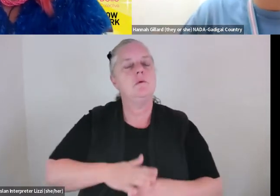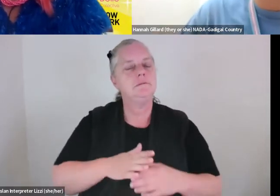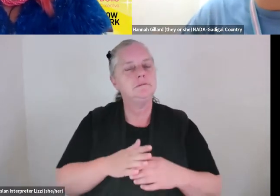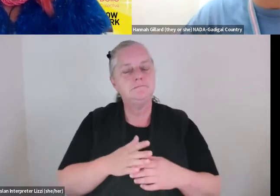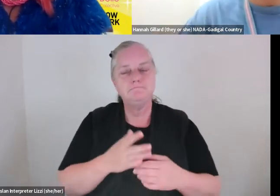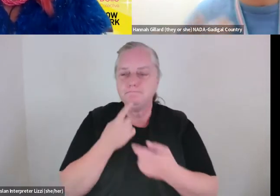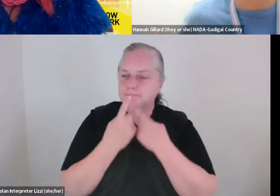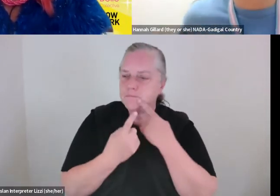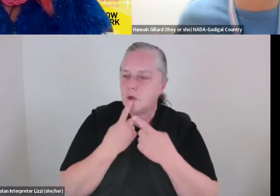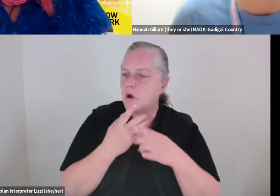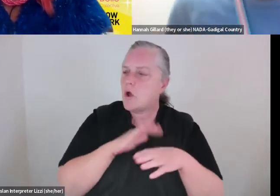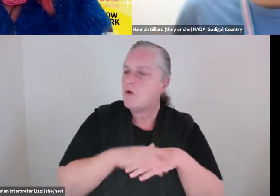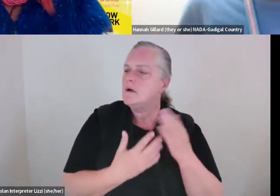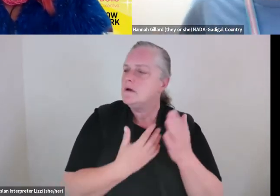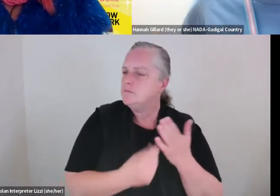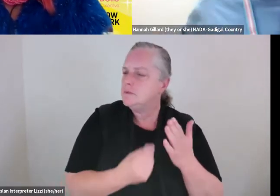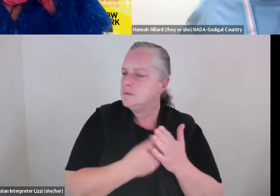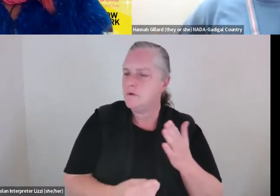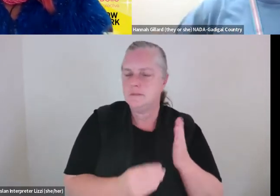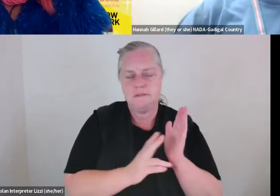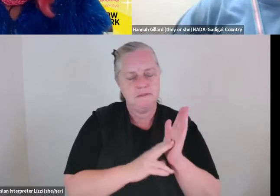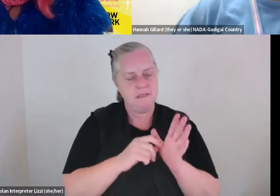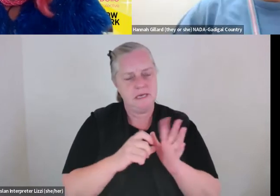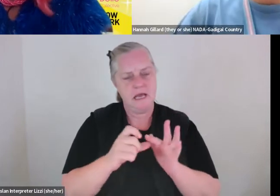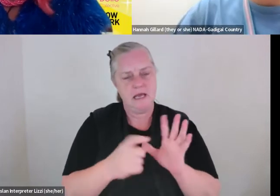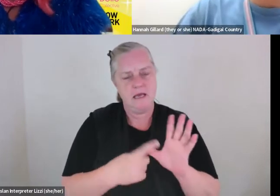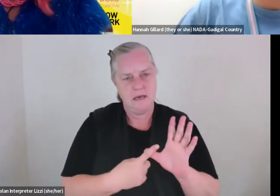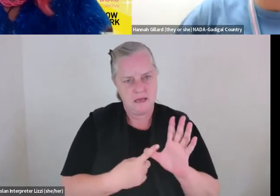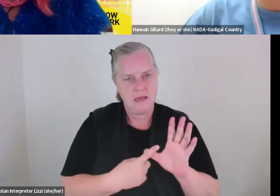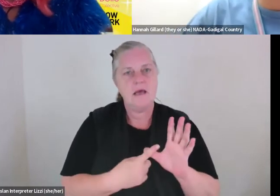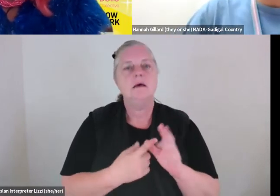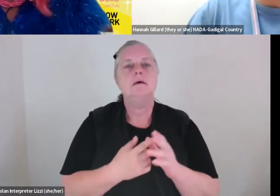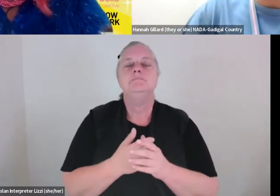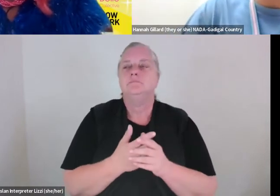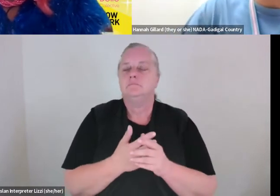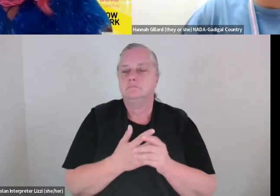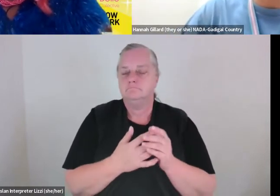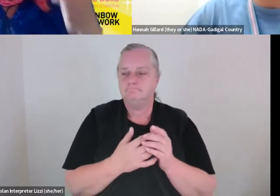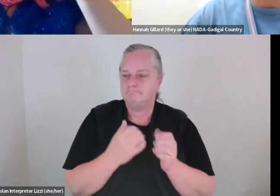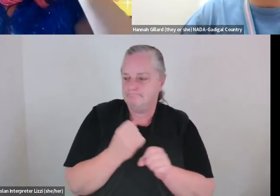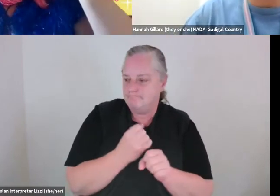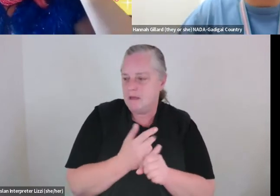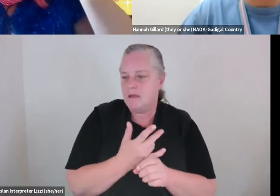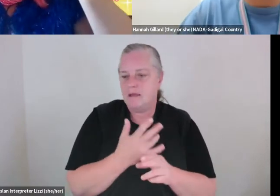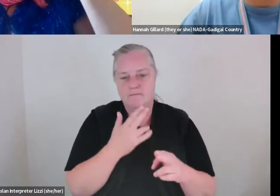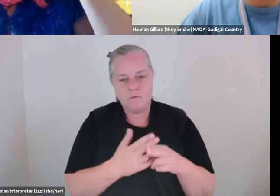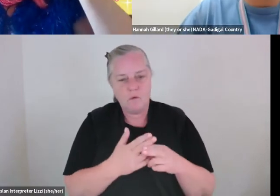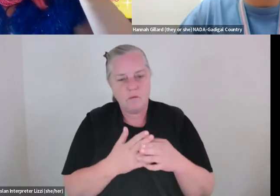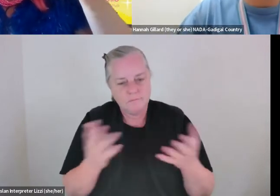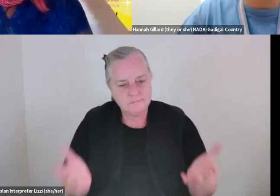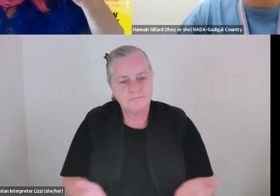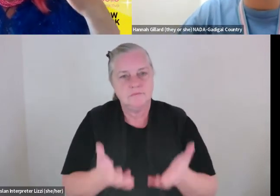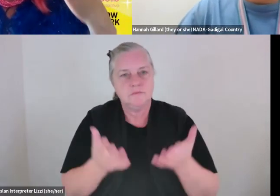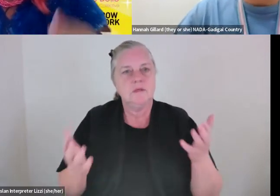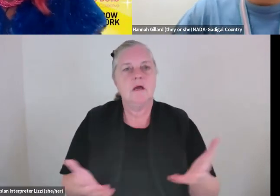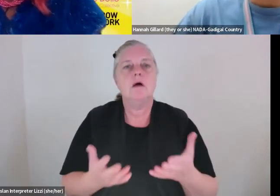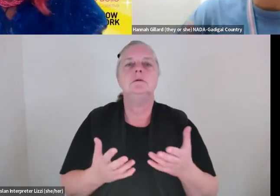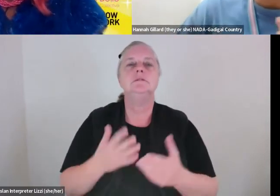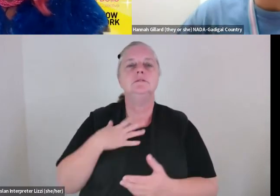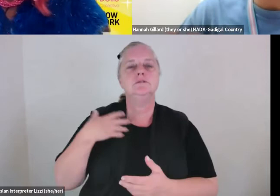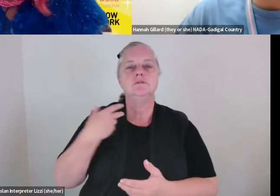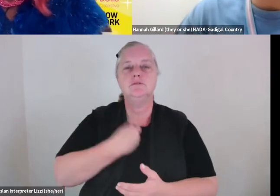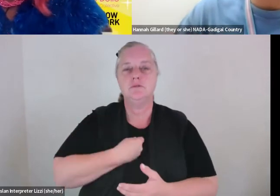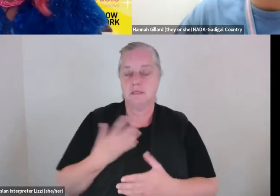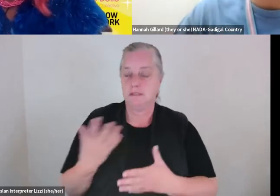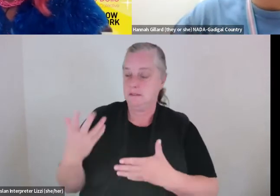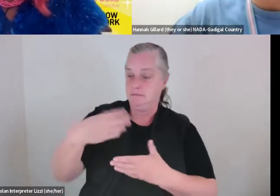in order to assist services with promoting trans inclusivity in healthcare and in the AOD space. So